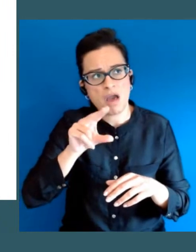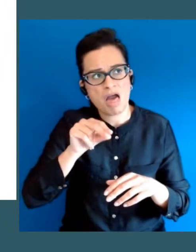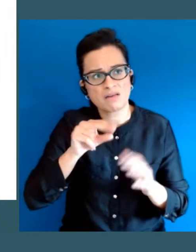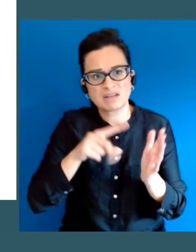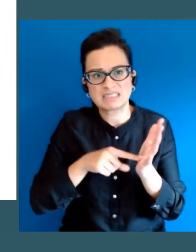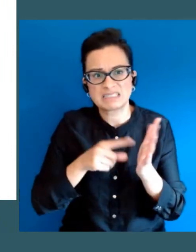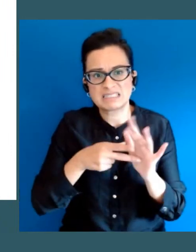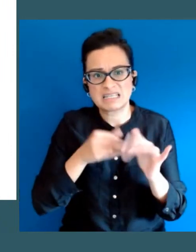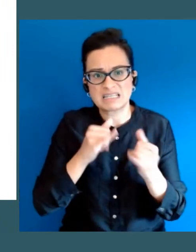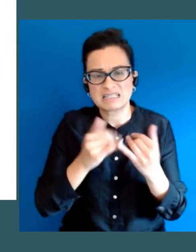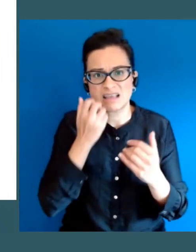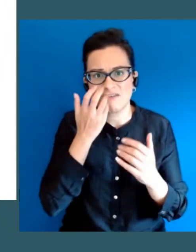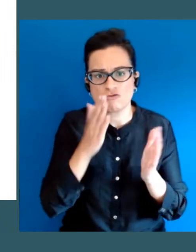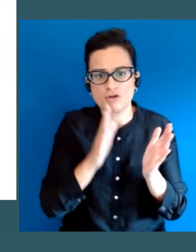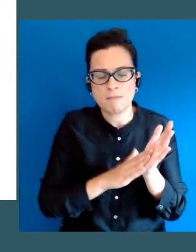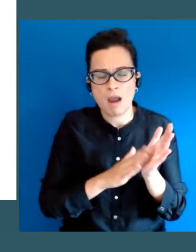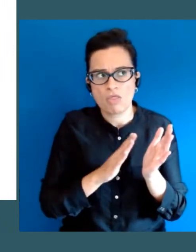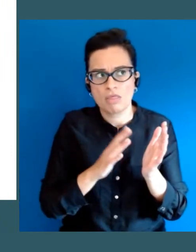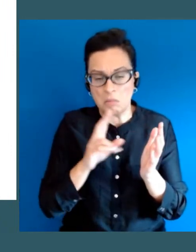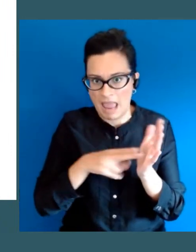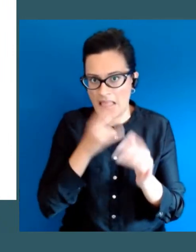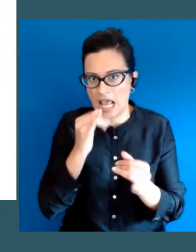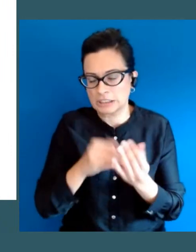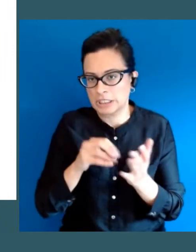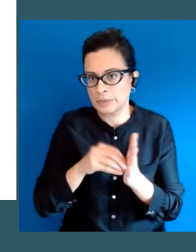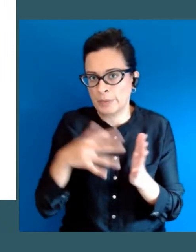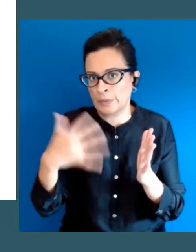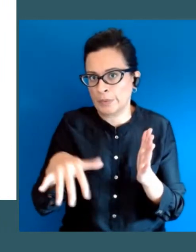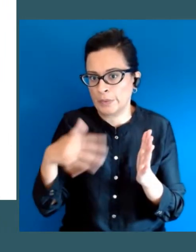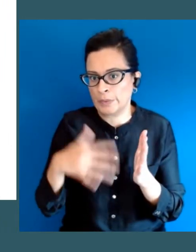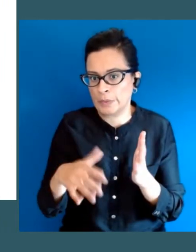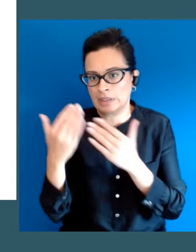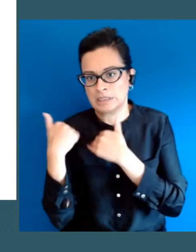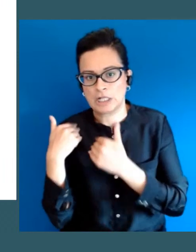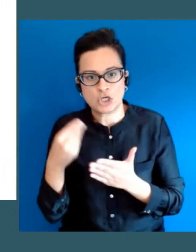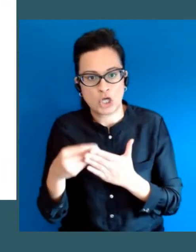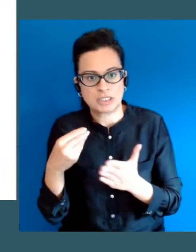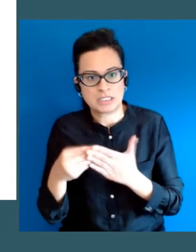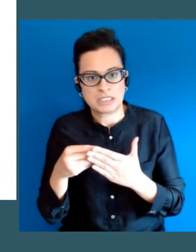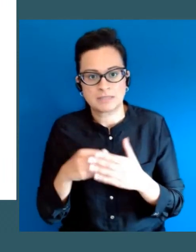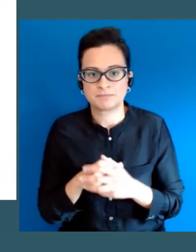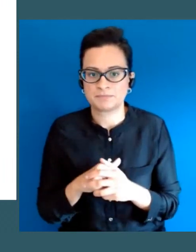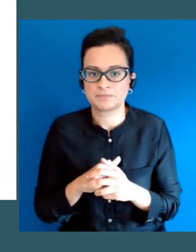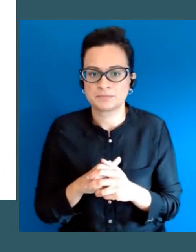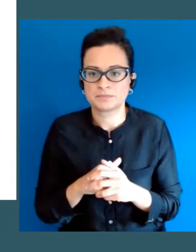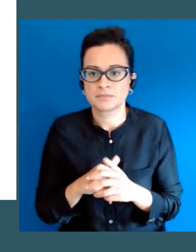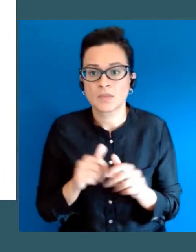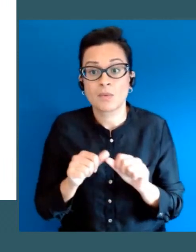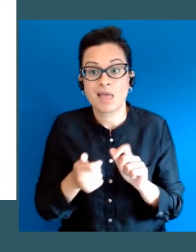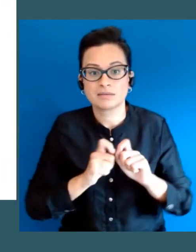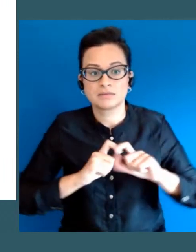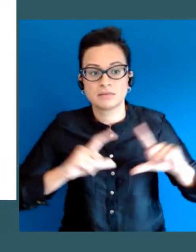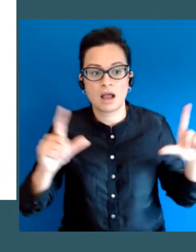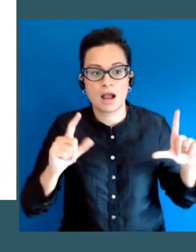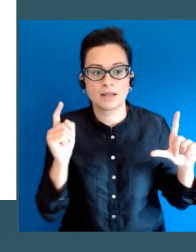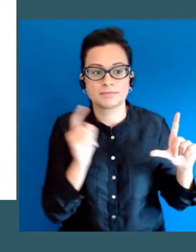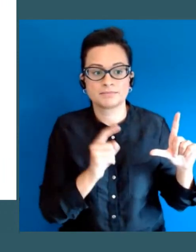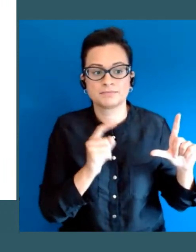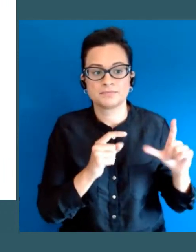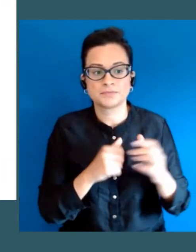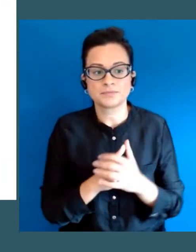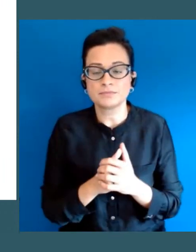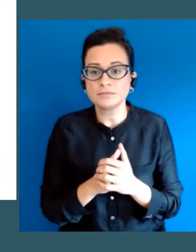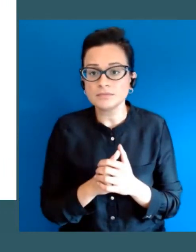the NHS. Thank you. Next slide. So often we'll get questions around soya